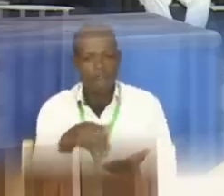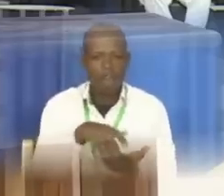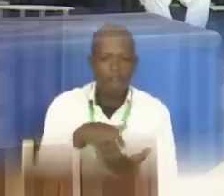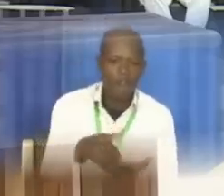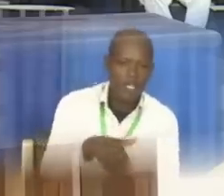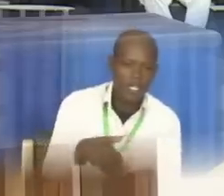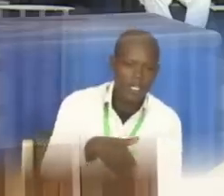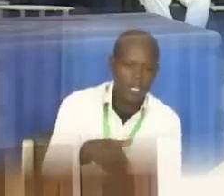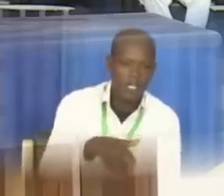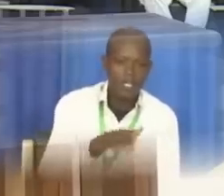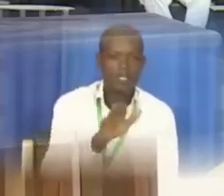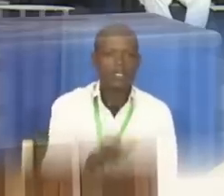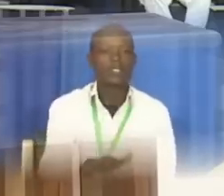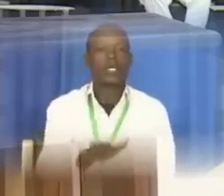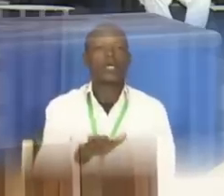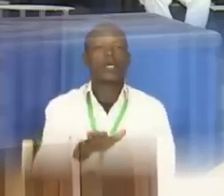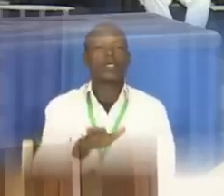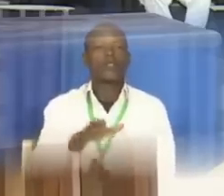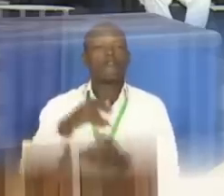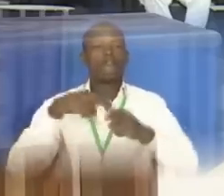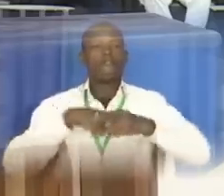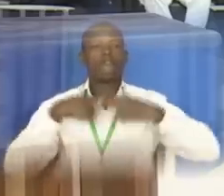Physically, it says